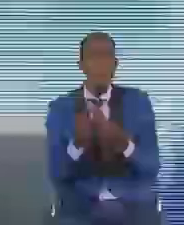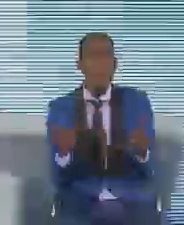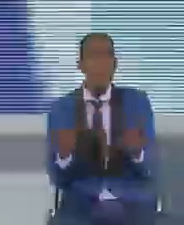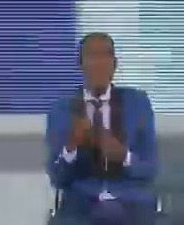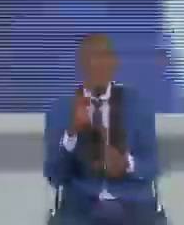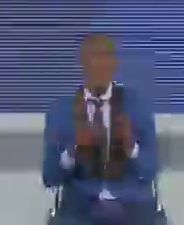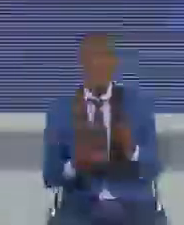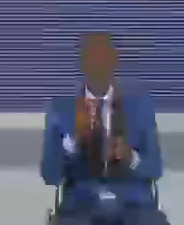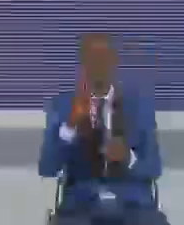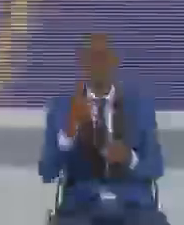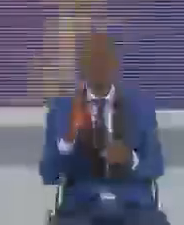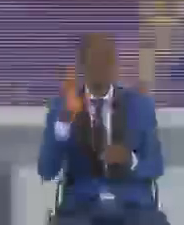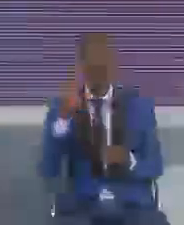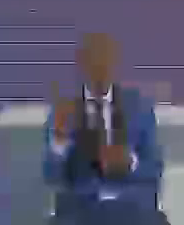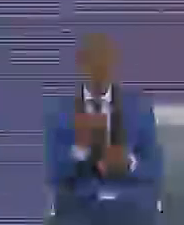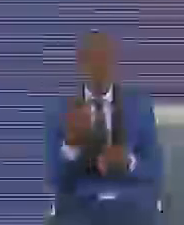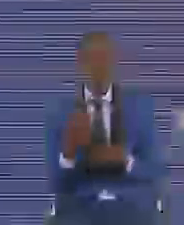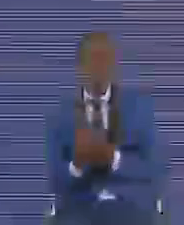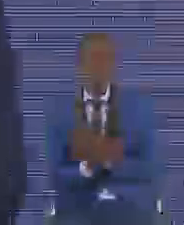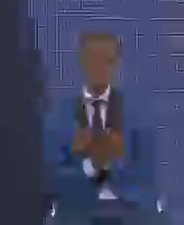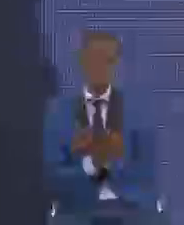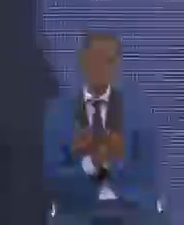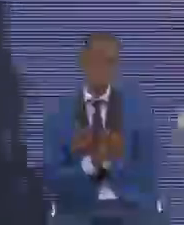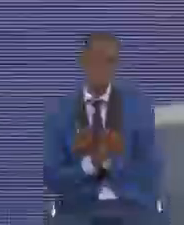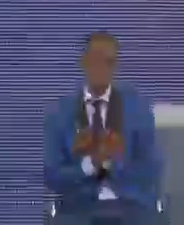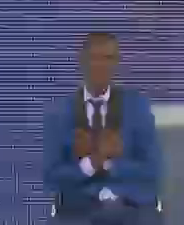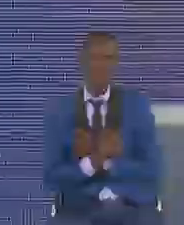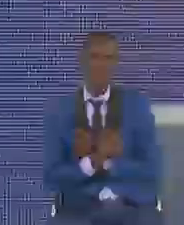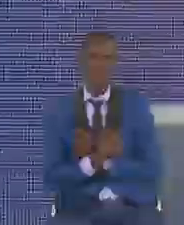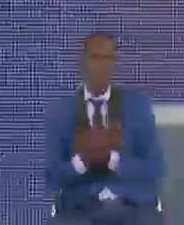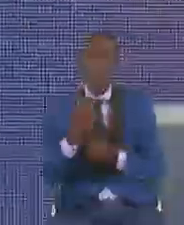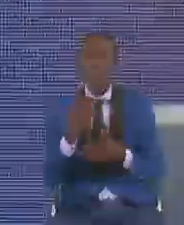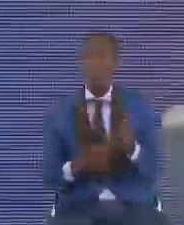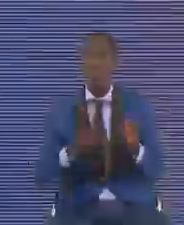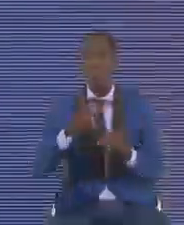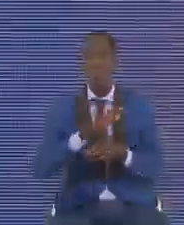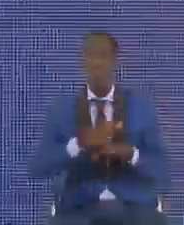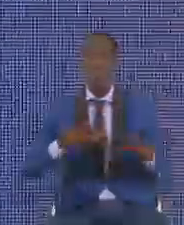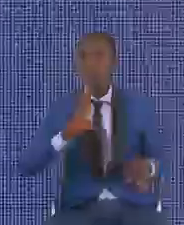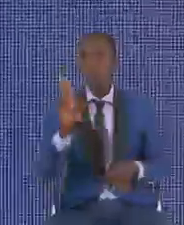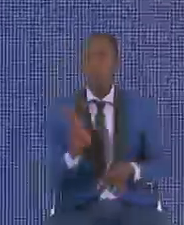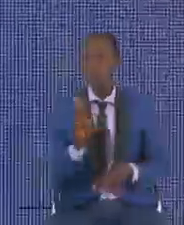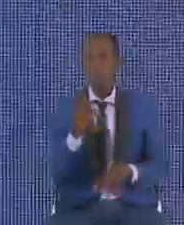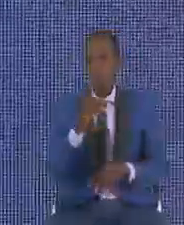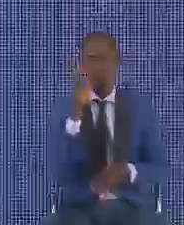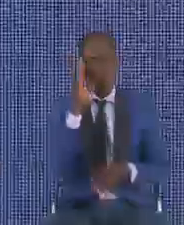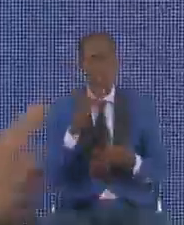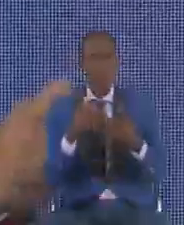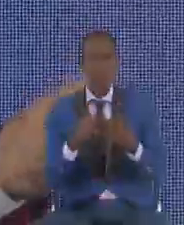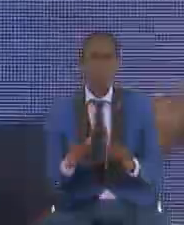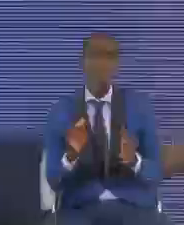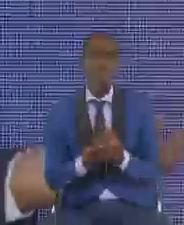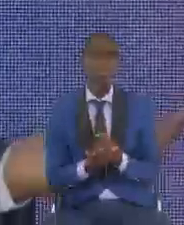your hand for a long time, what you don't use, you will lose. It